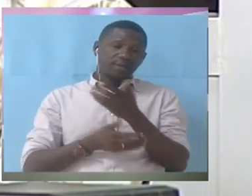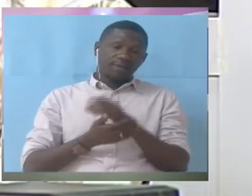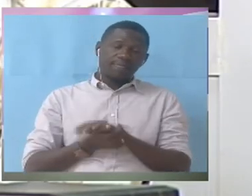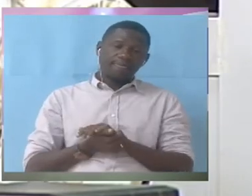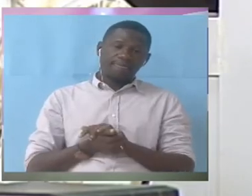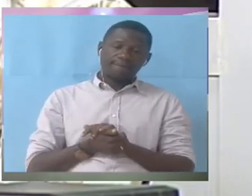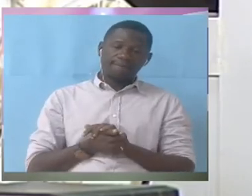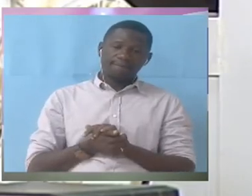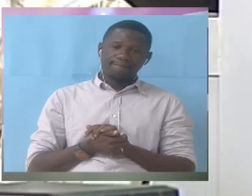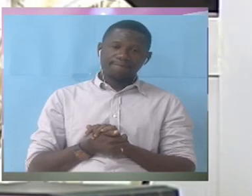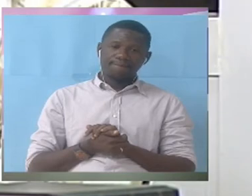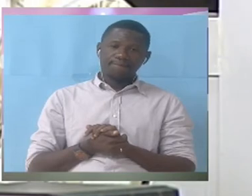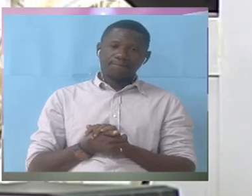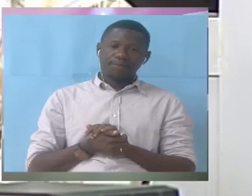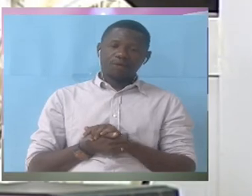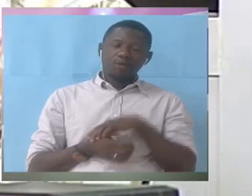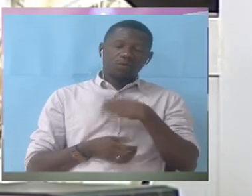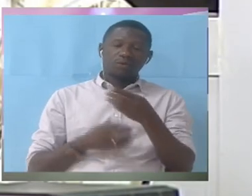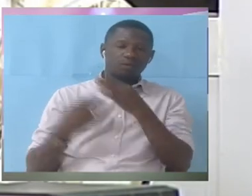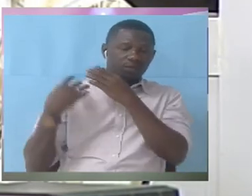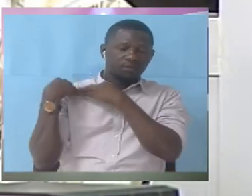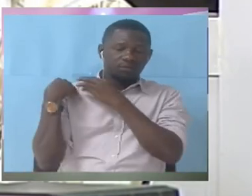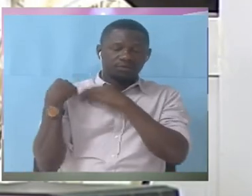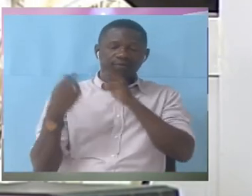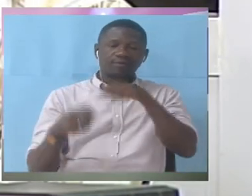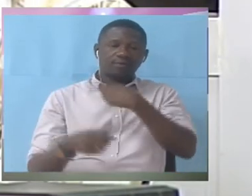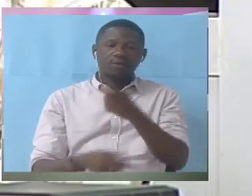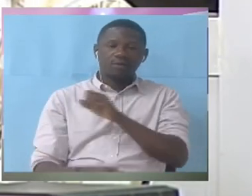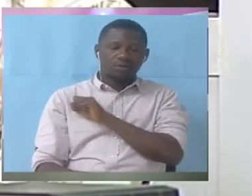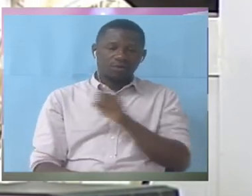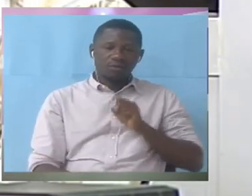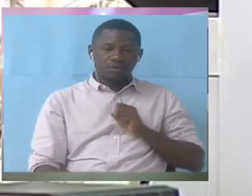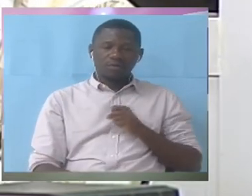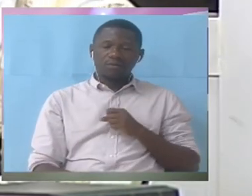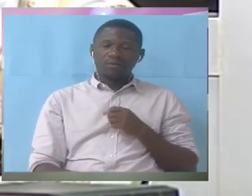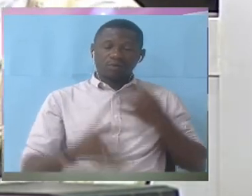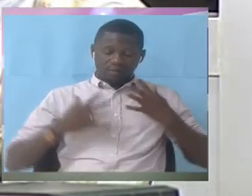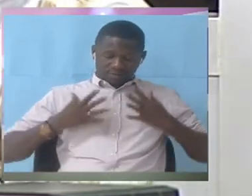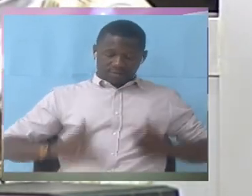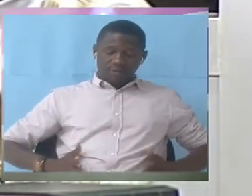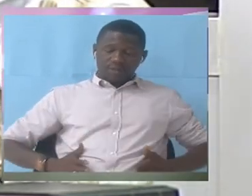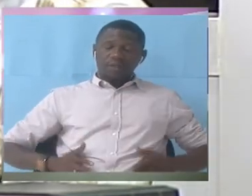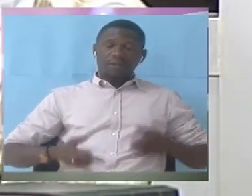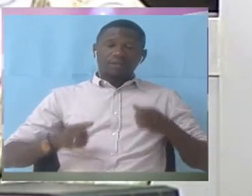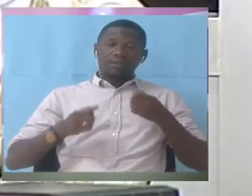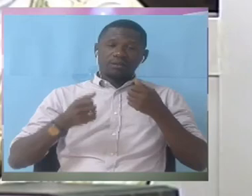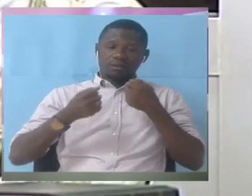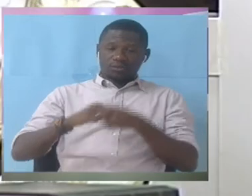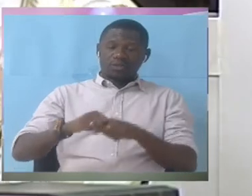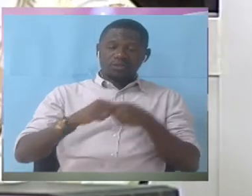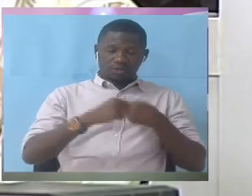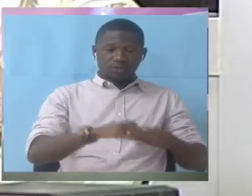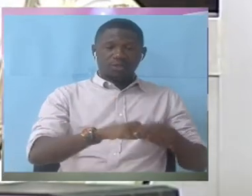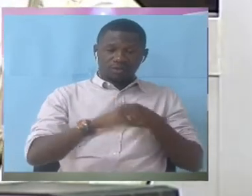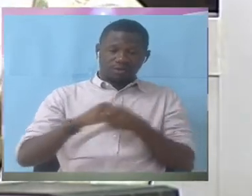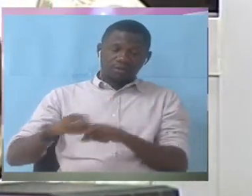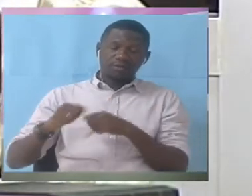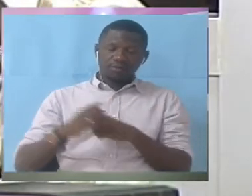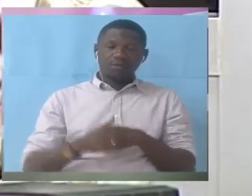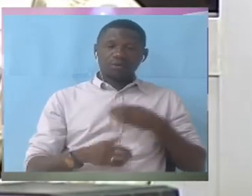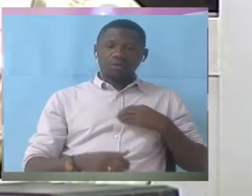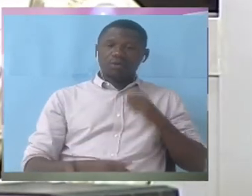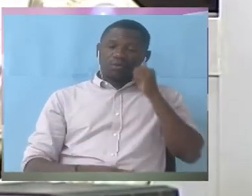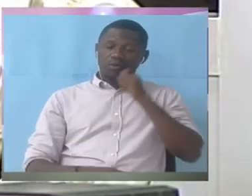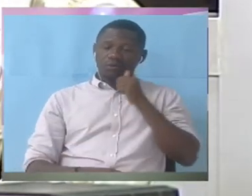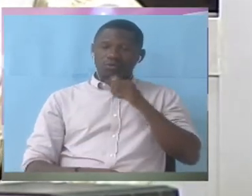def was responsible for our physical training mom moy ki nga xamné dal mo saytu won mari tagat yaram yi ñoo def